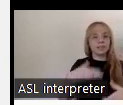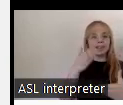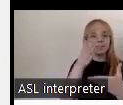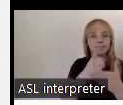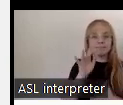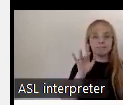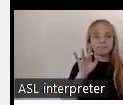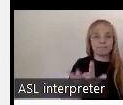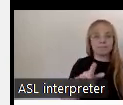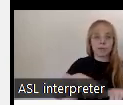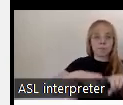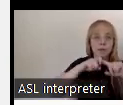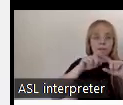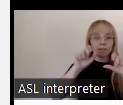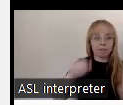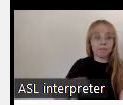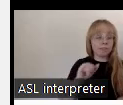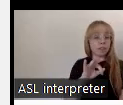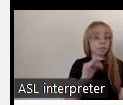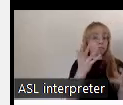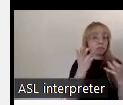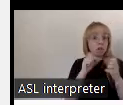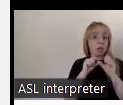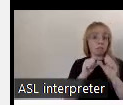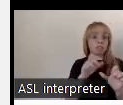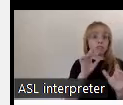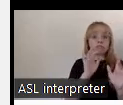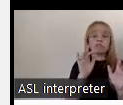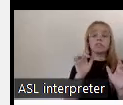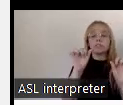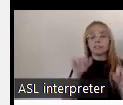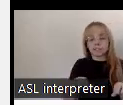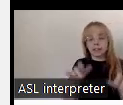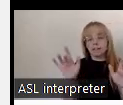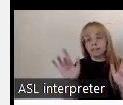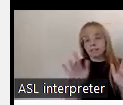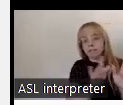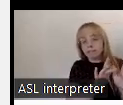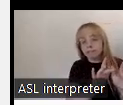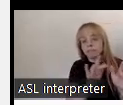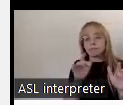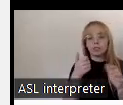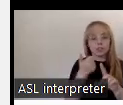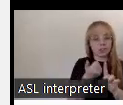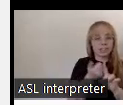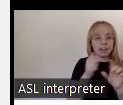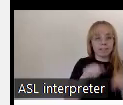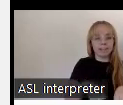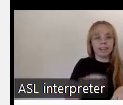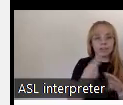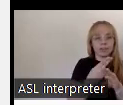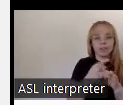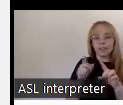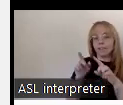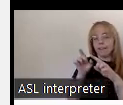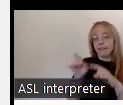But if you want to continue to see what's on there, you can manually scroll with these arrows on the right-hand side of